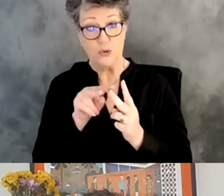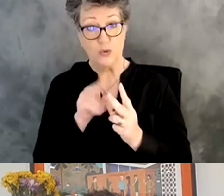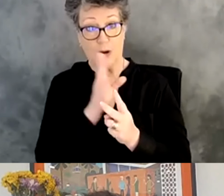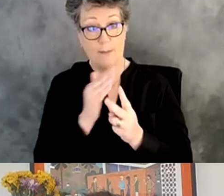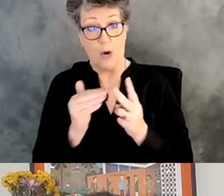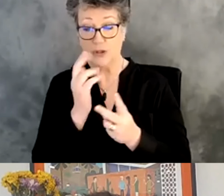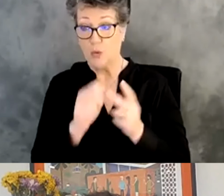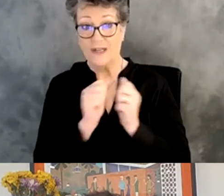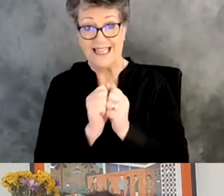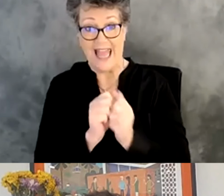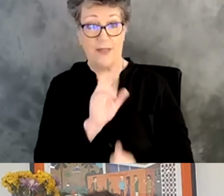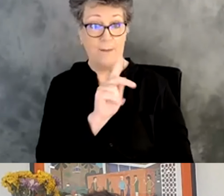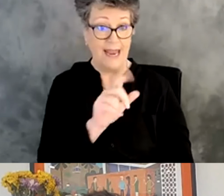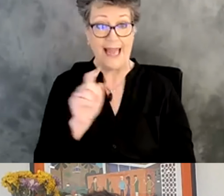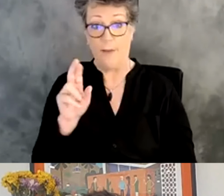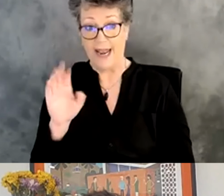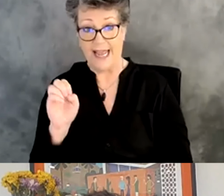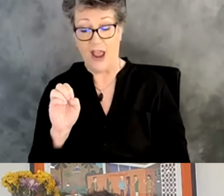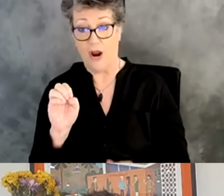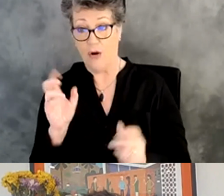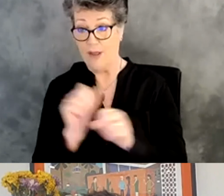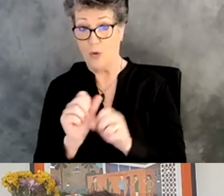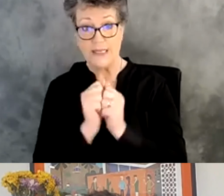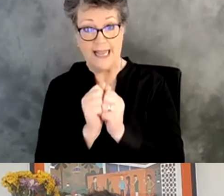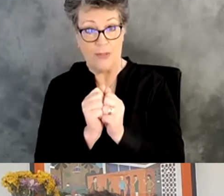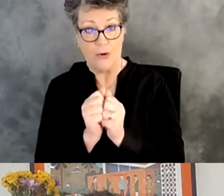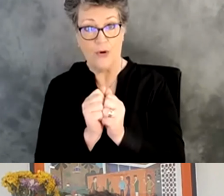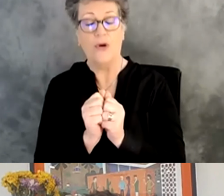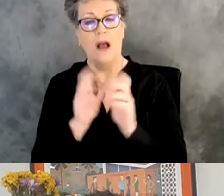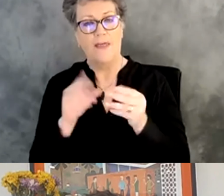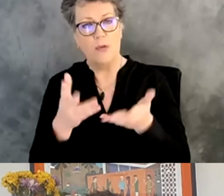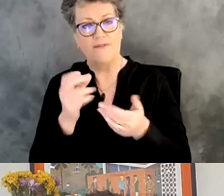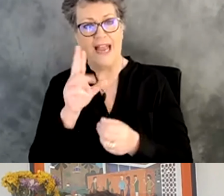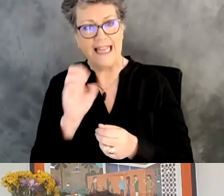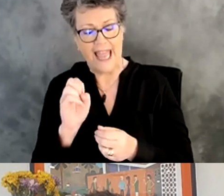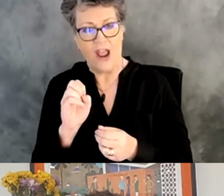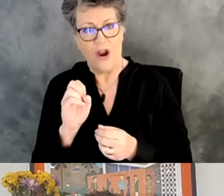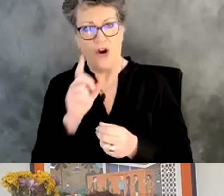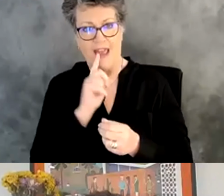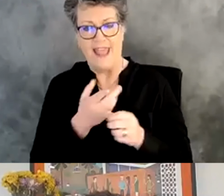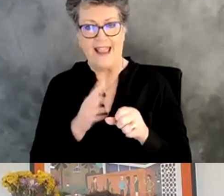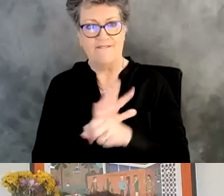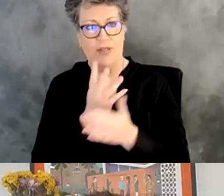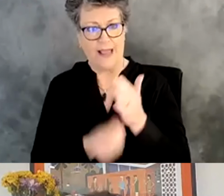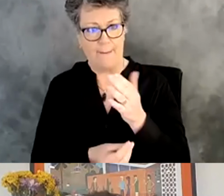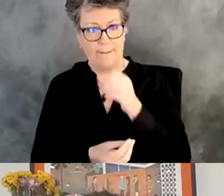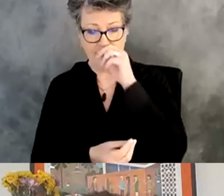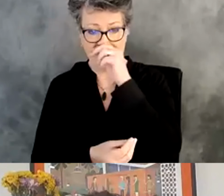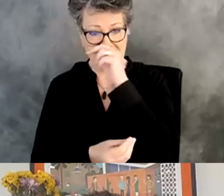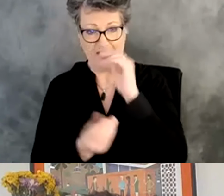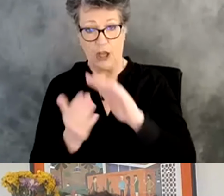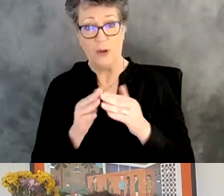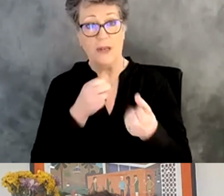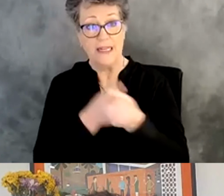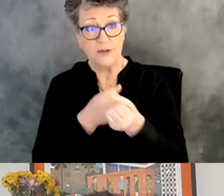work together, they can provide care and bridge gaps because community supports